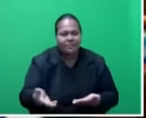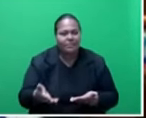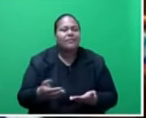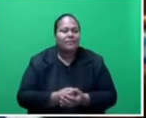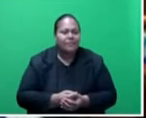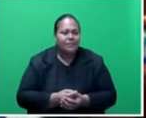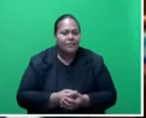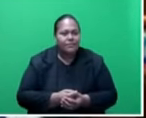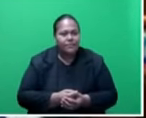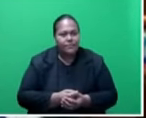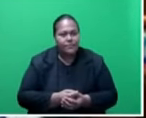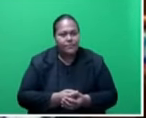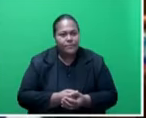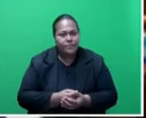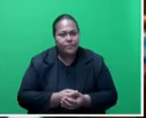Mr. Speaker said,